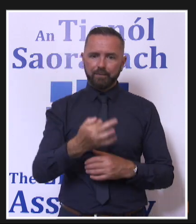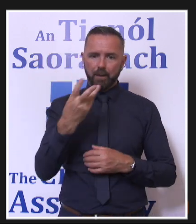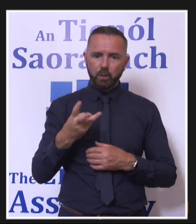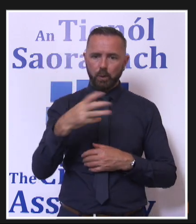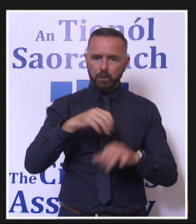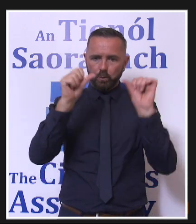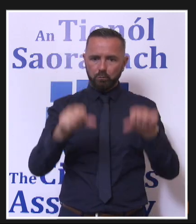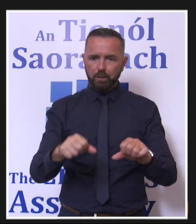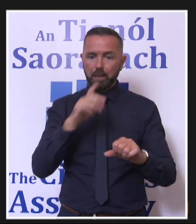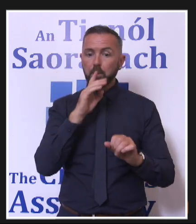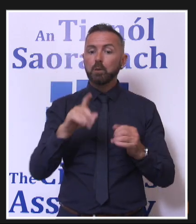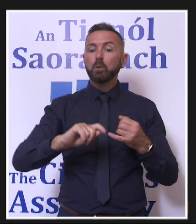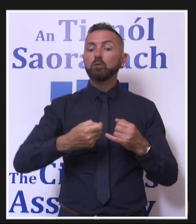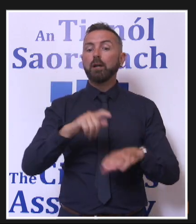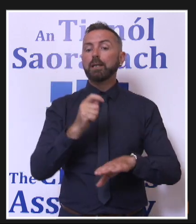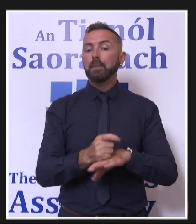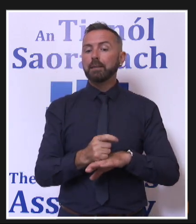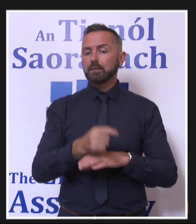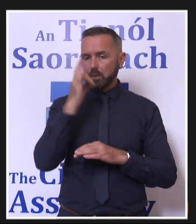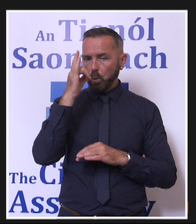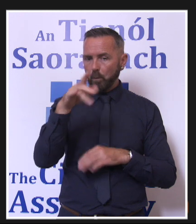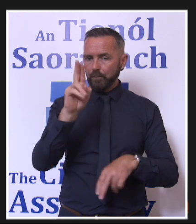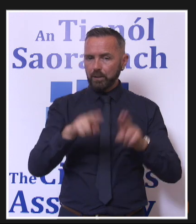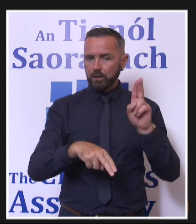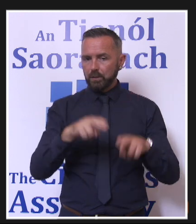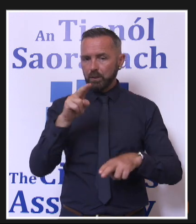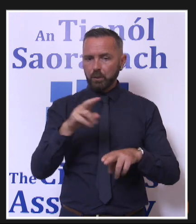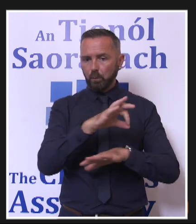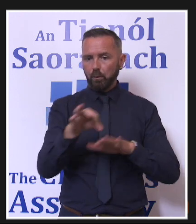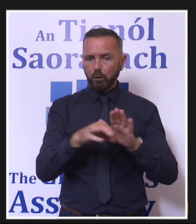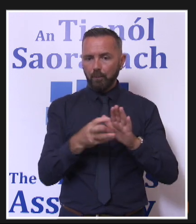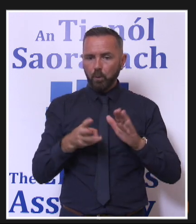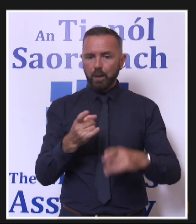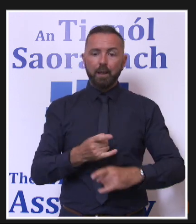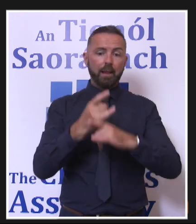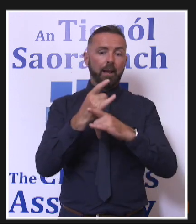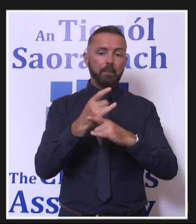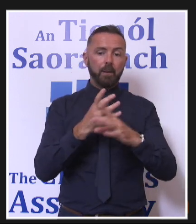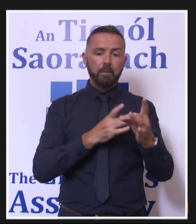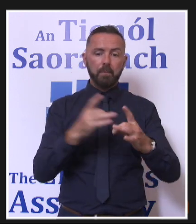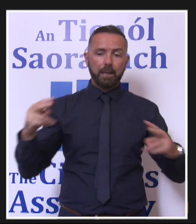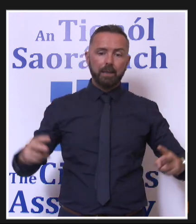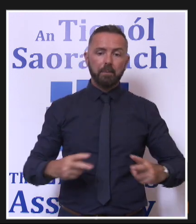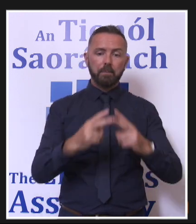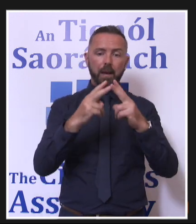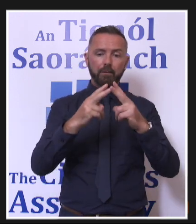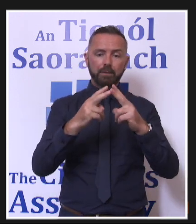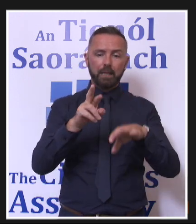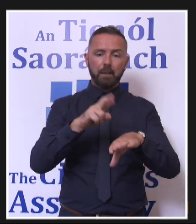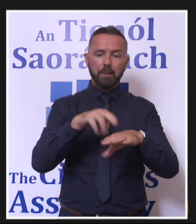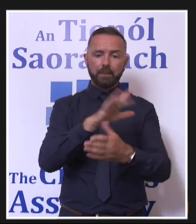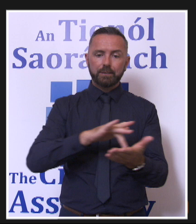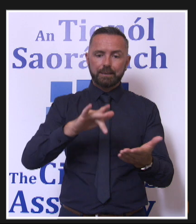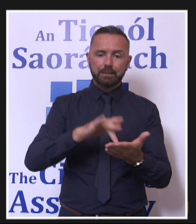consensus, but we are trying our best, and hopefully the new French government will help us in making Paris a better city and